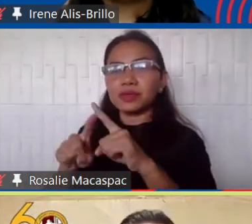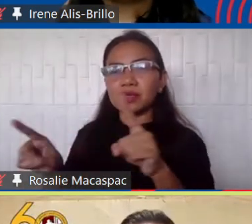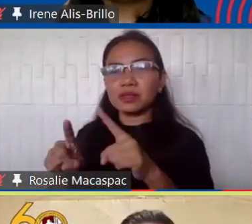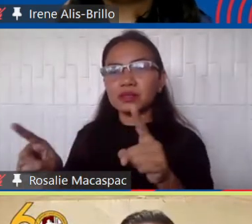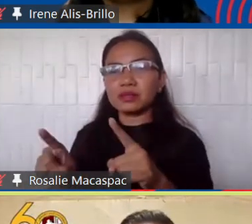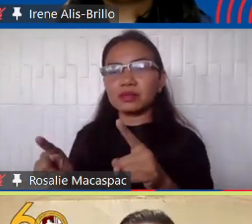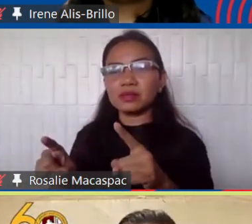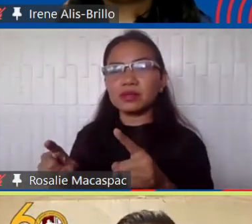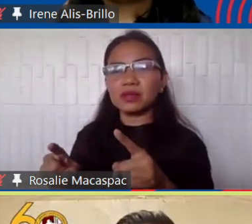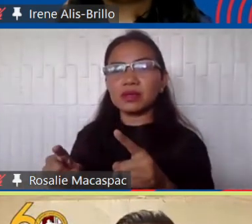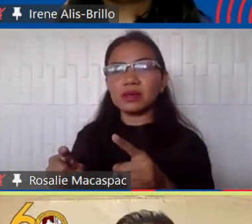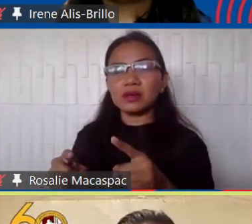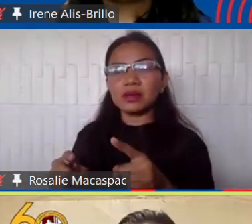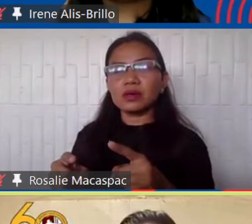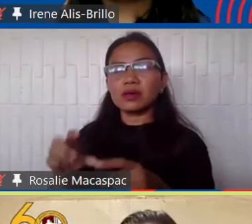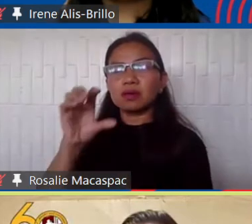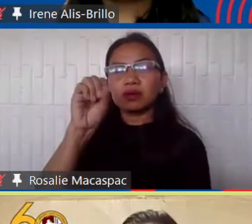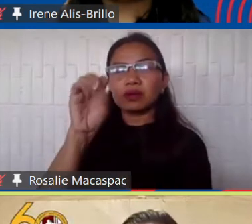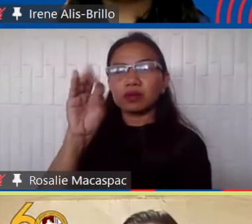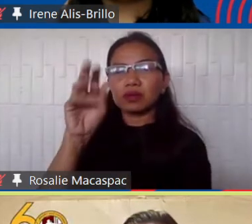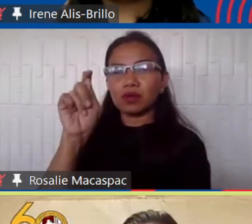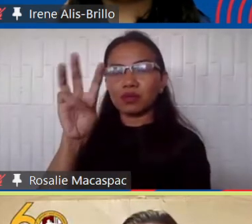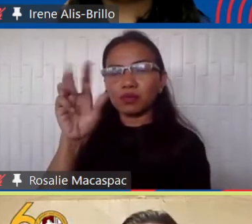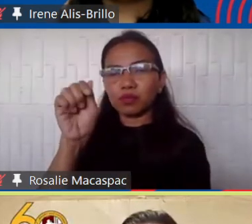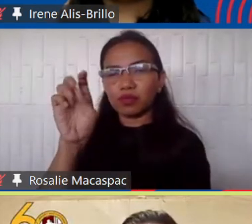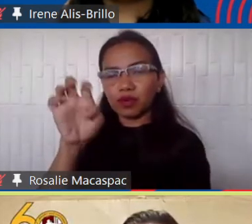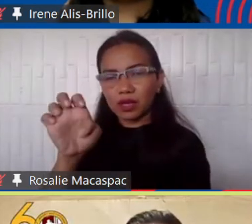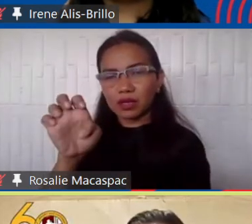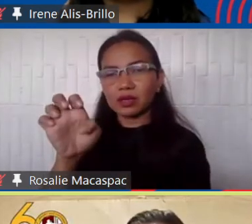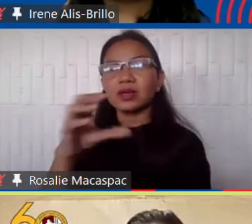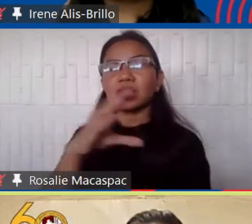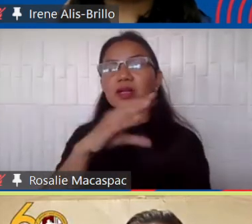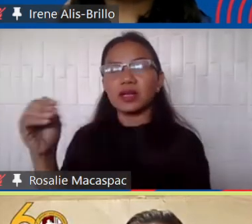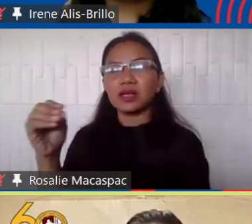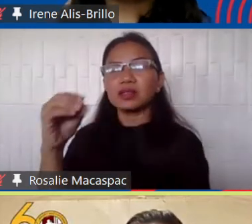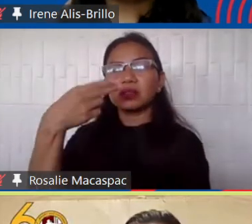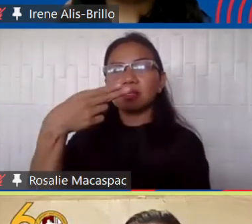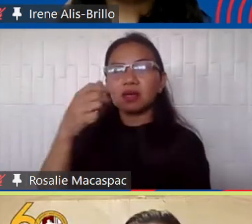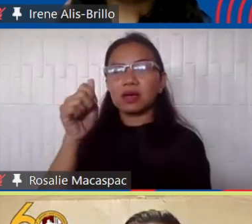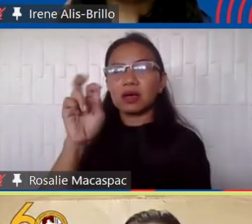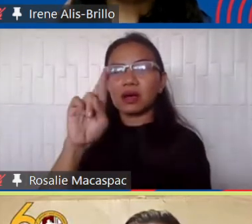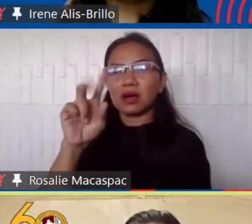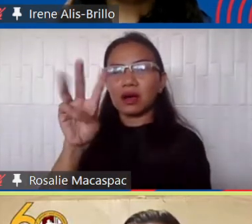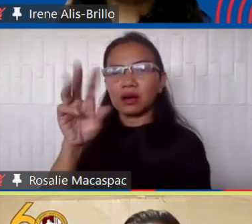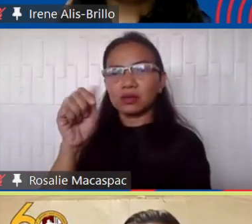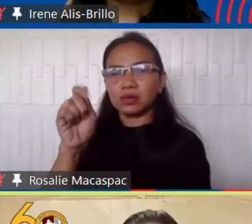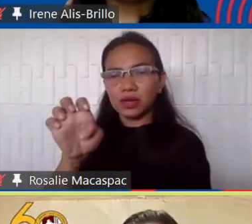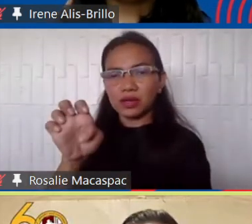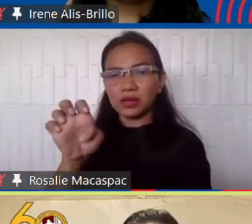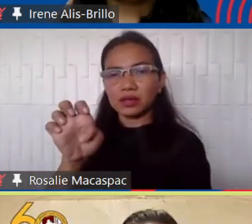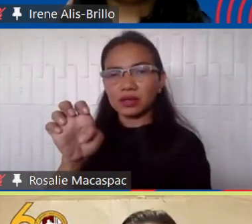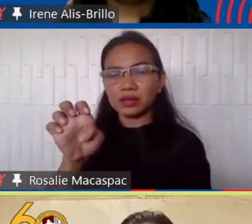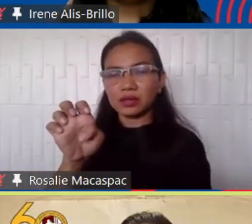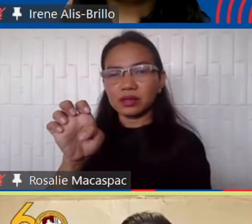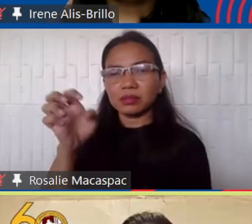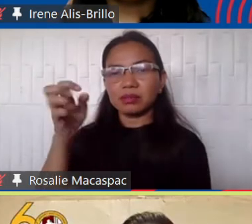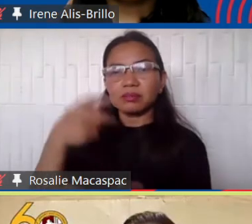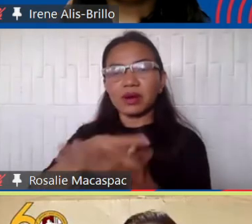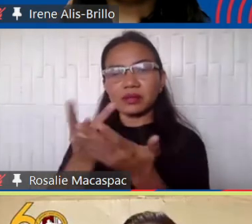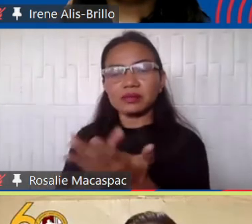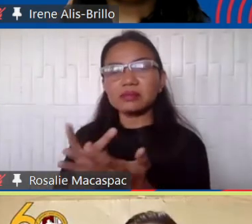will have a software component, it will also have a hardware component, and most importantly, a